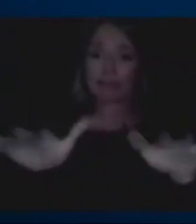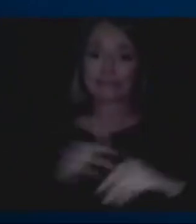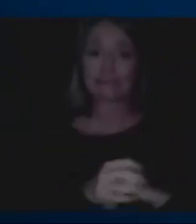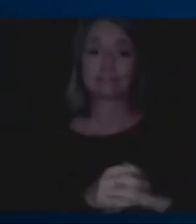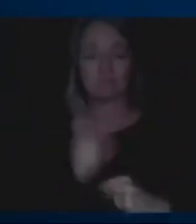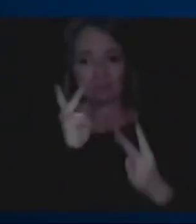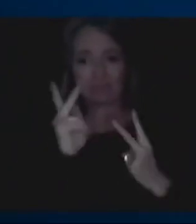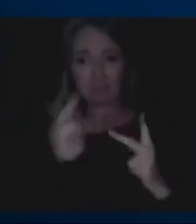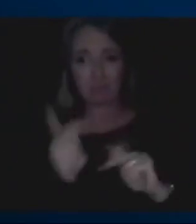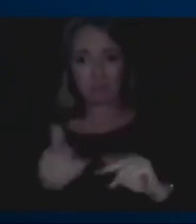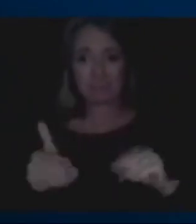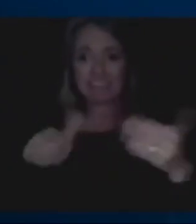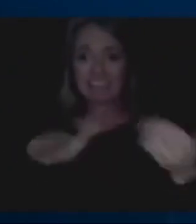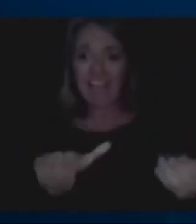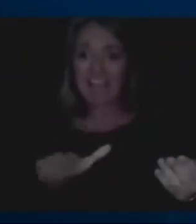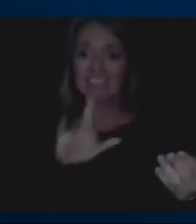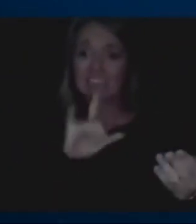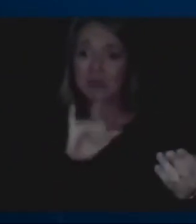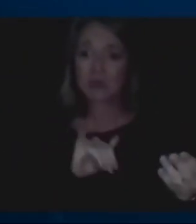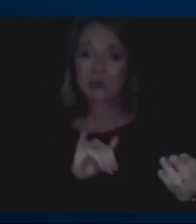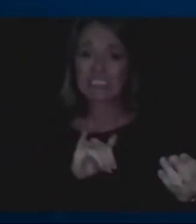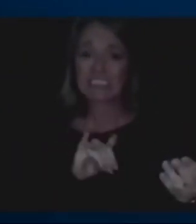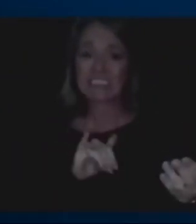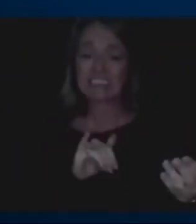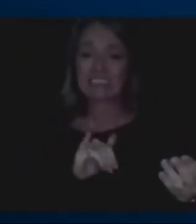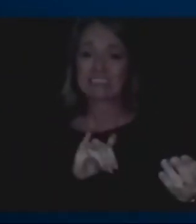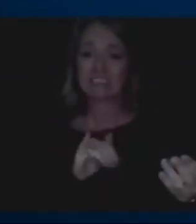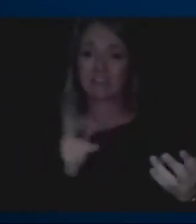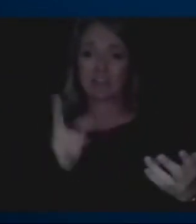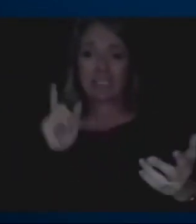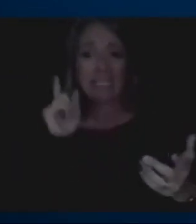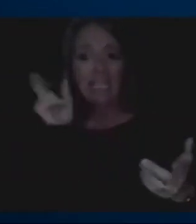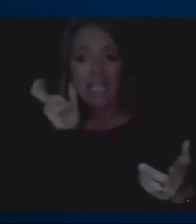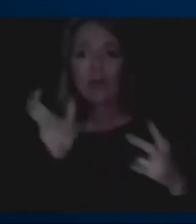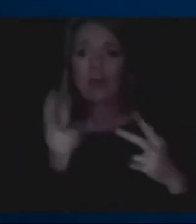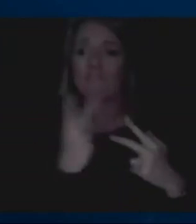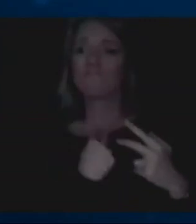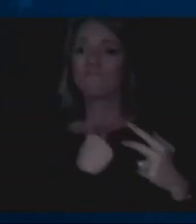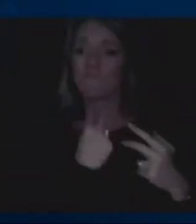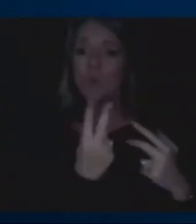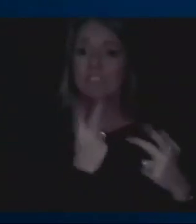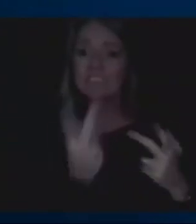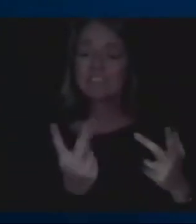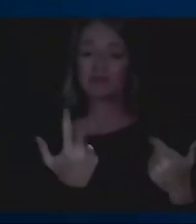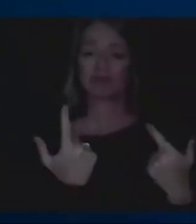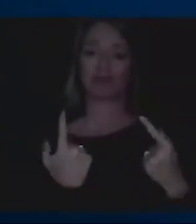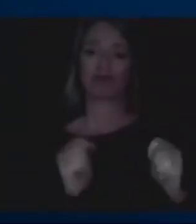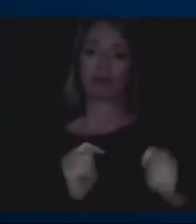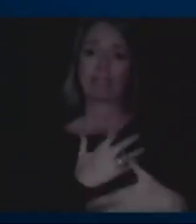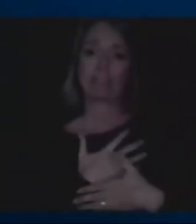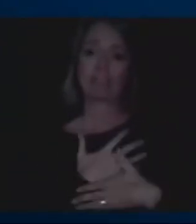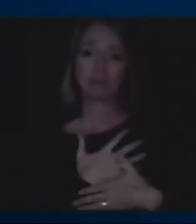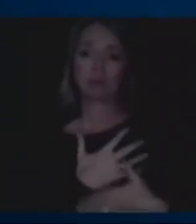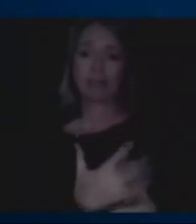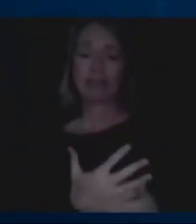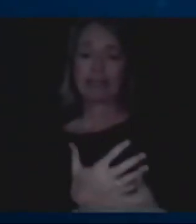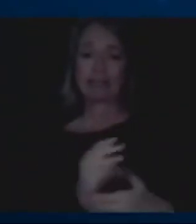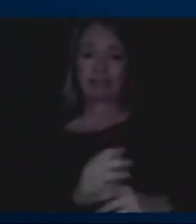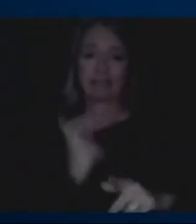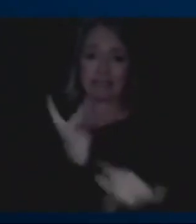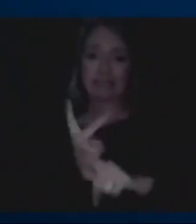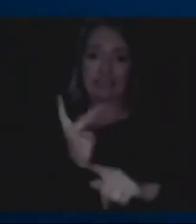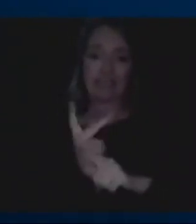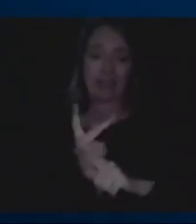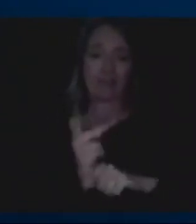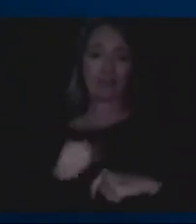even, in their tone of voice as they're trying to breathe. Take good care of this good man. So I